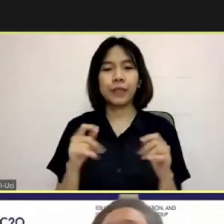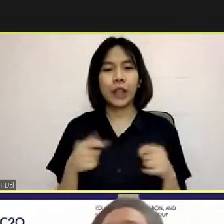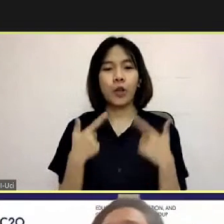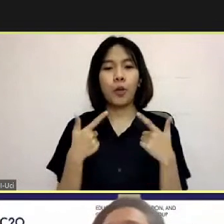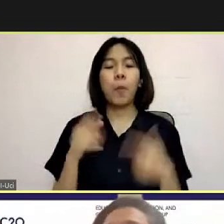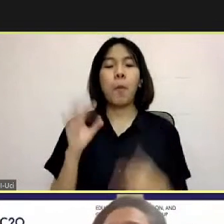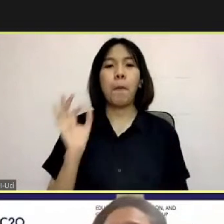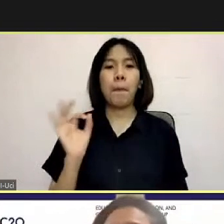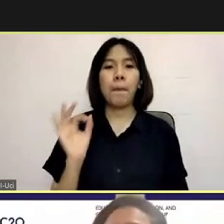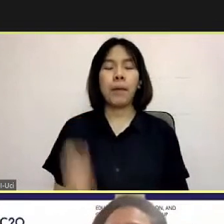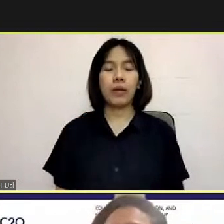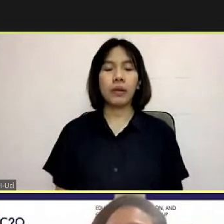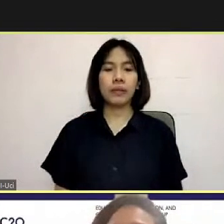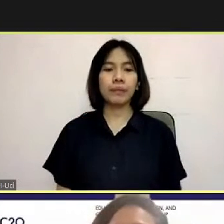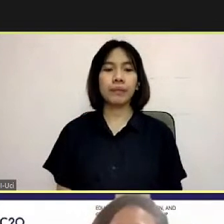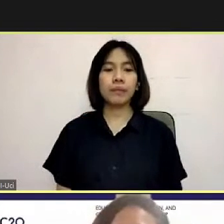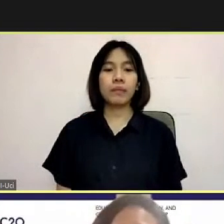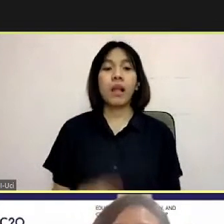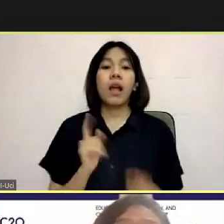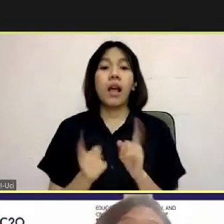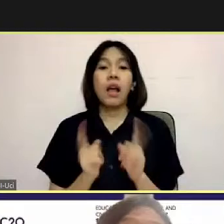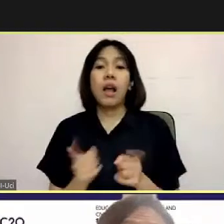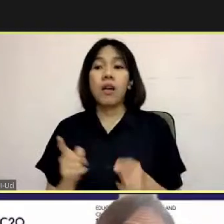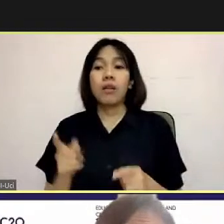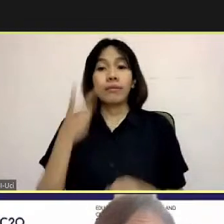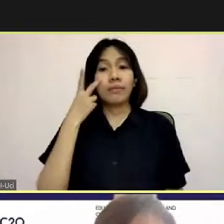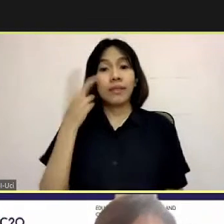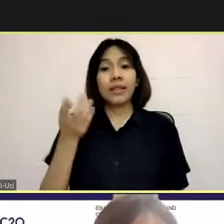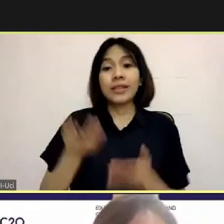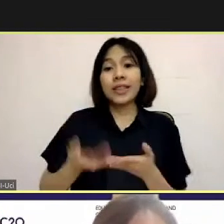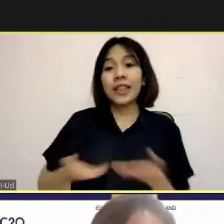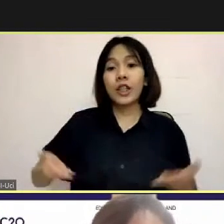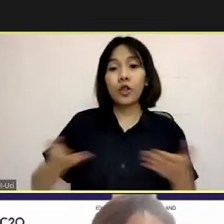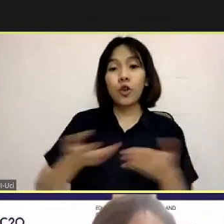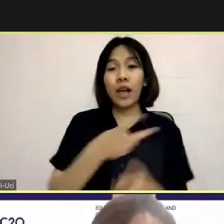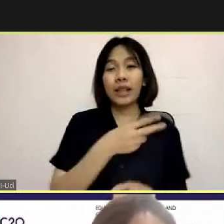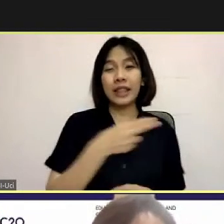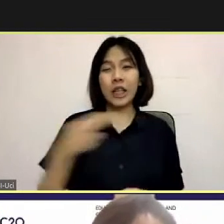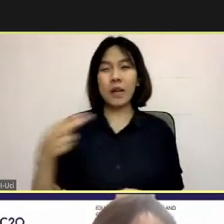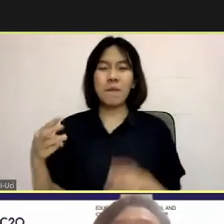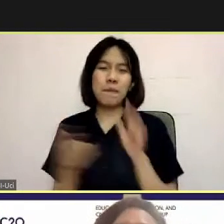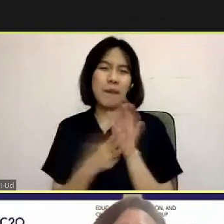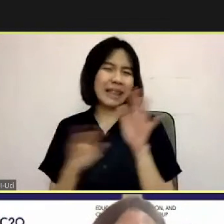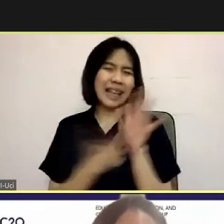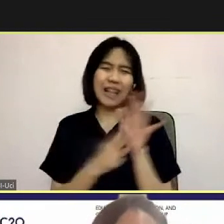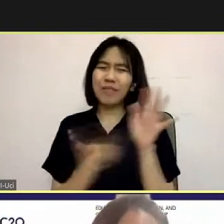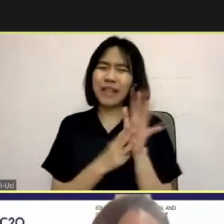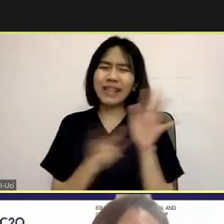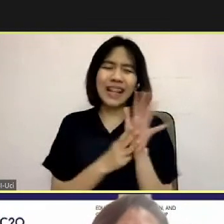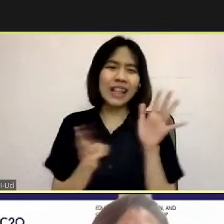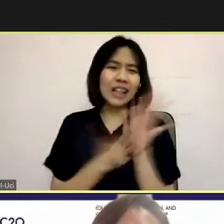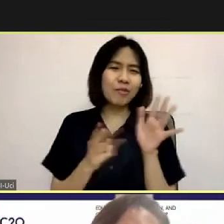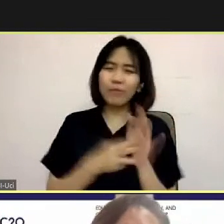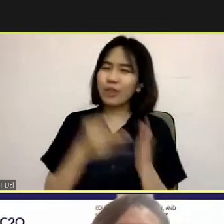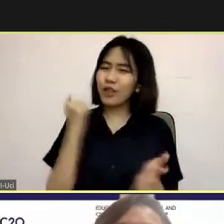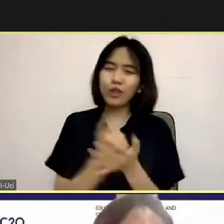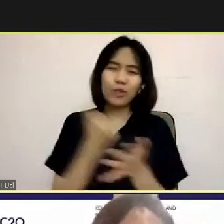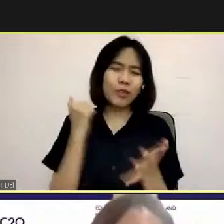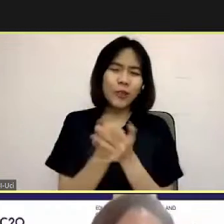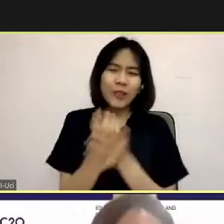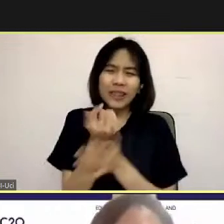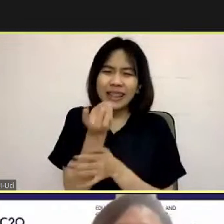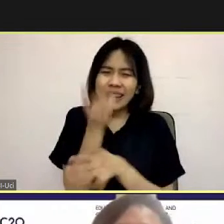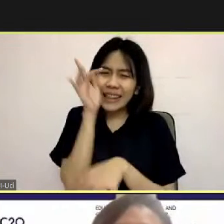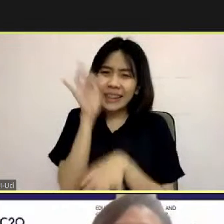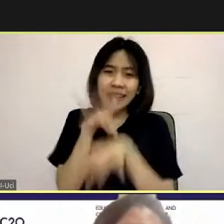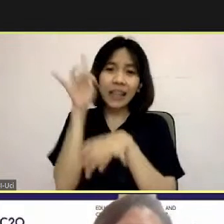which is about the environmental issue. So if we see in Indonesia, there are so many issues which is very, very, very, very